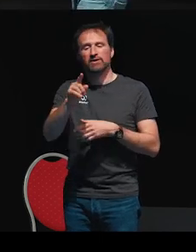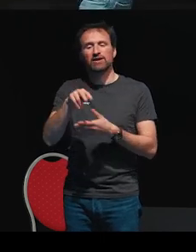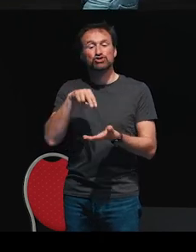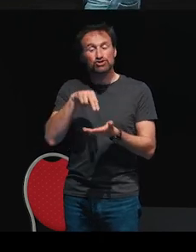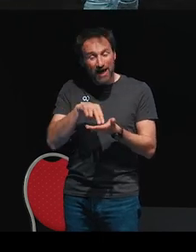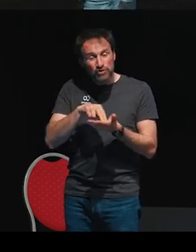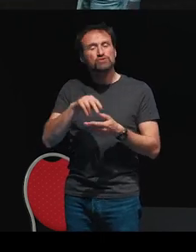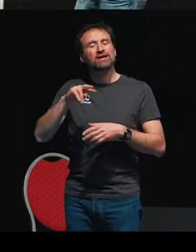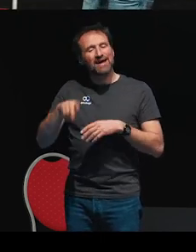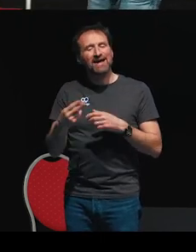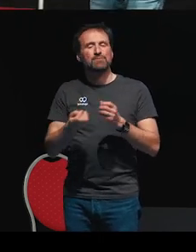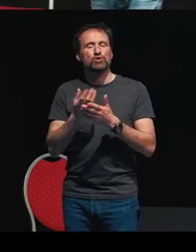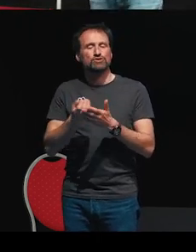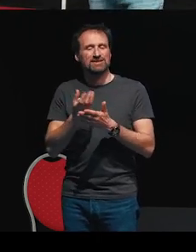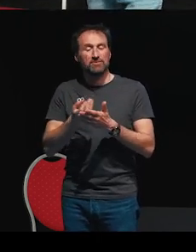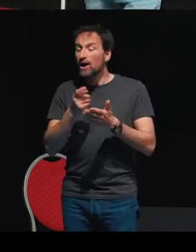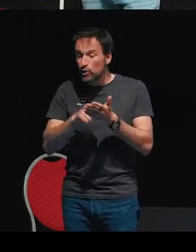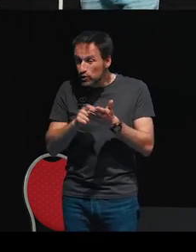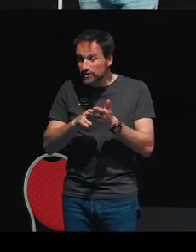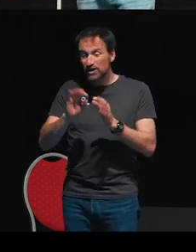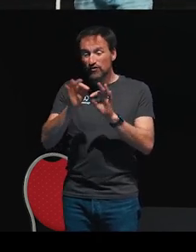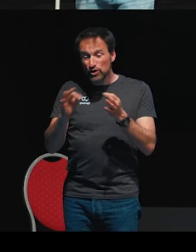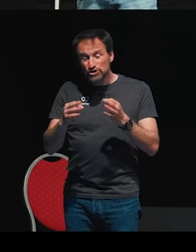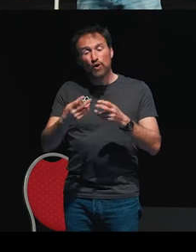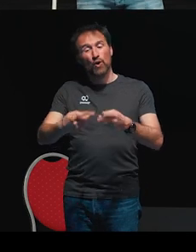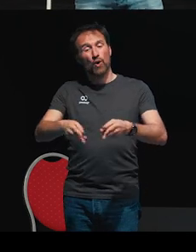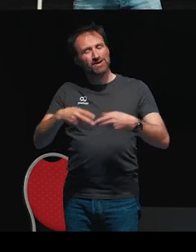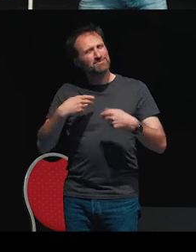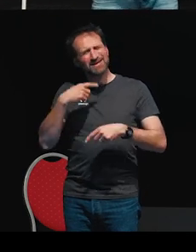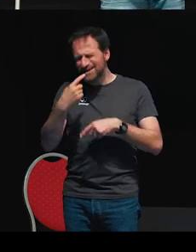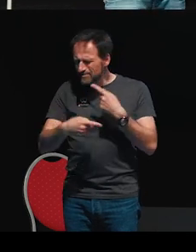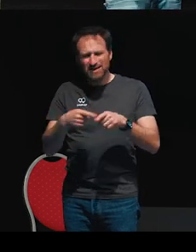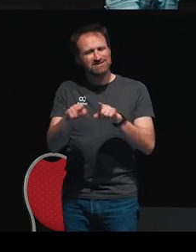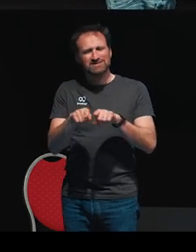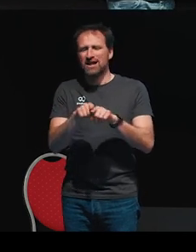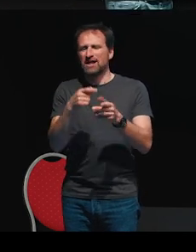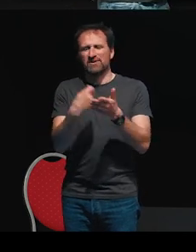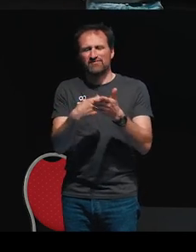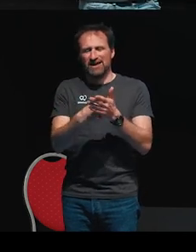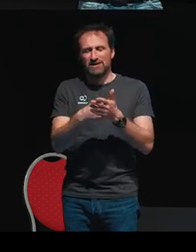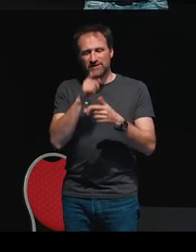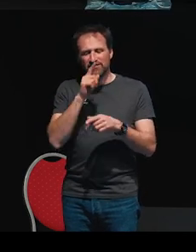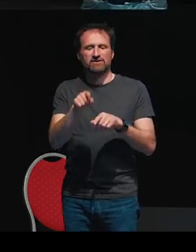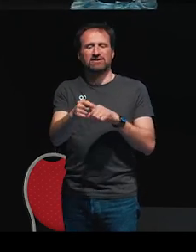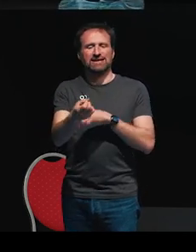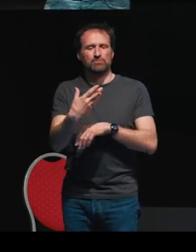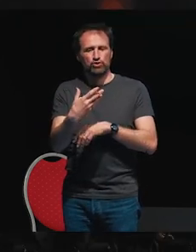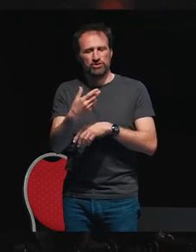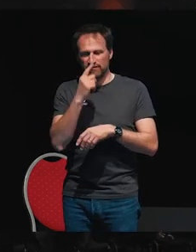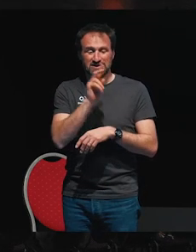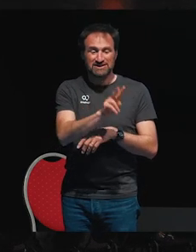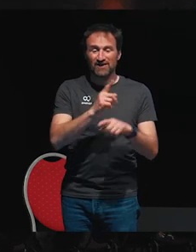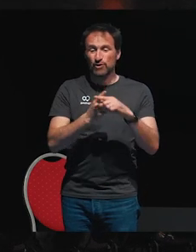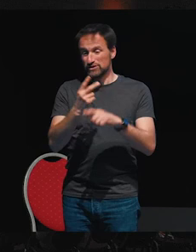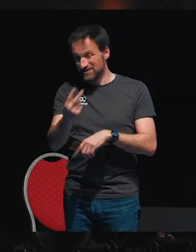reproducible because your function will always return the same value with the same inputs. So if you take 2 and 2 and you add them,